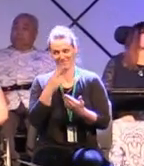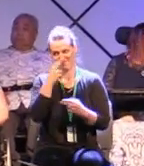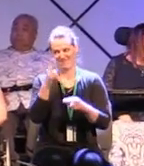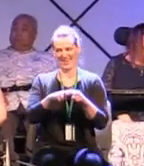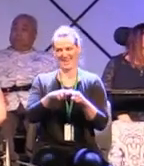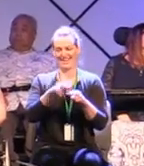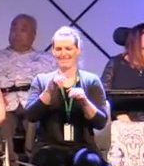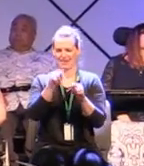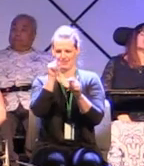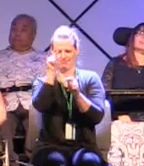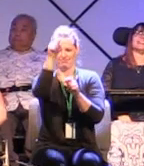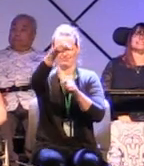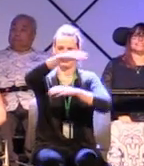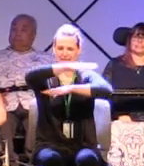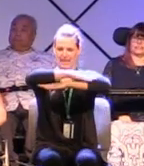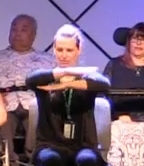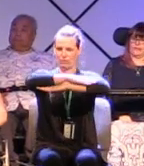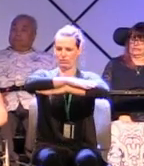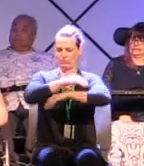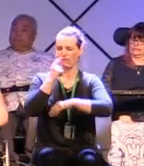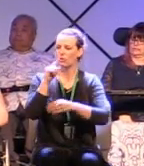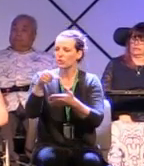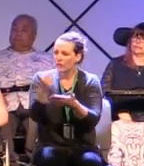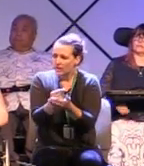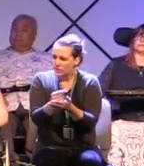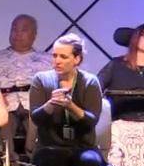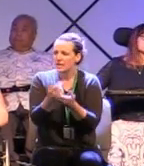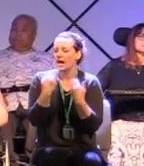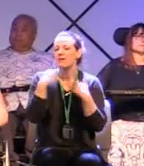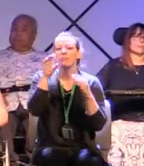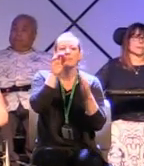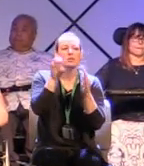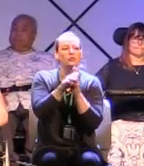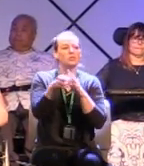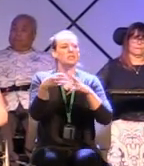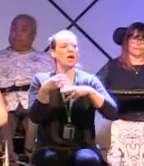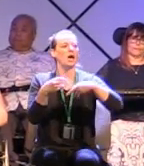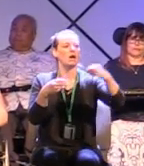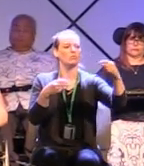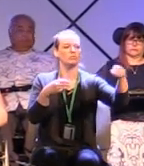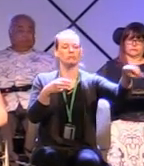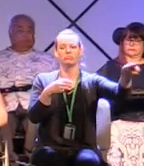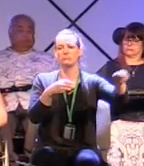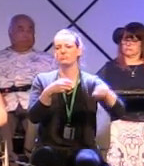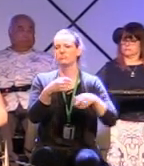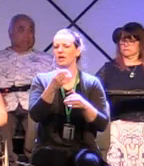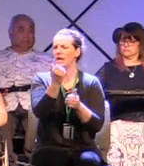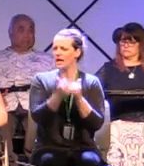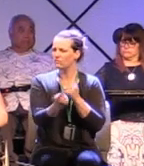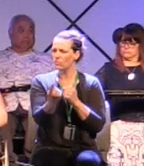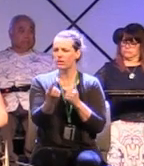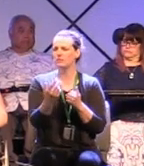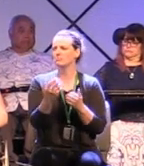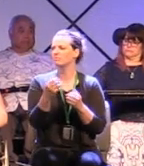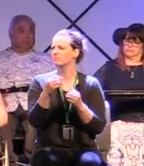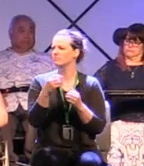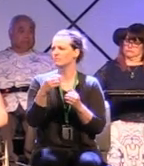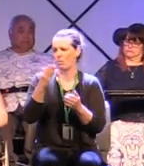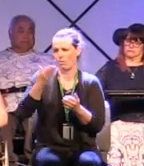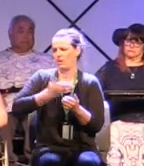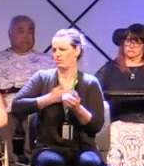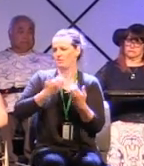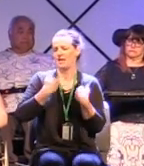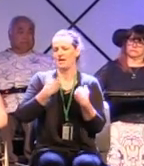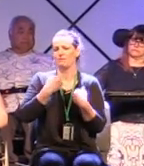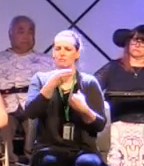That's in the back as well. For graduates, there are pictures outside. And you can also, everybody is welcome to have